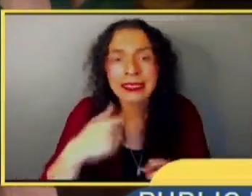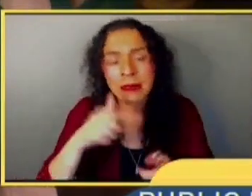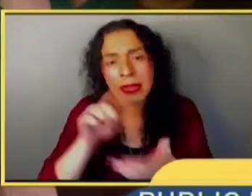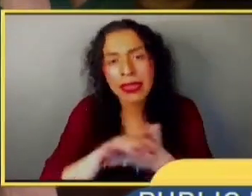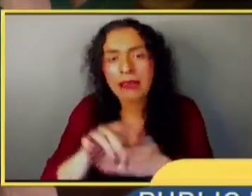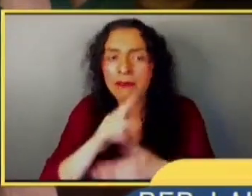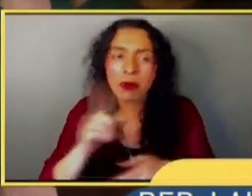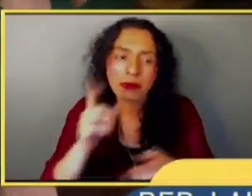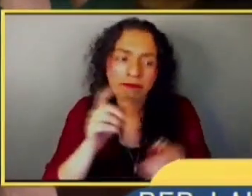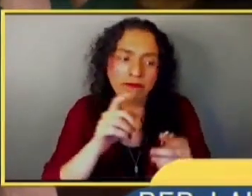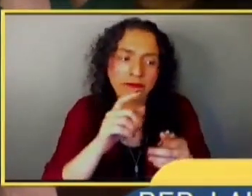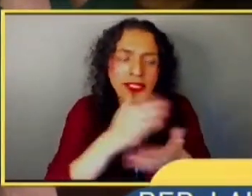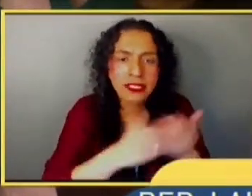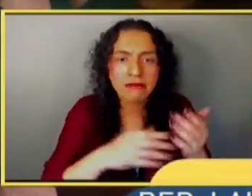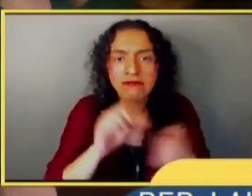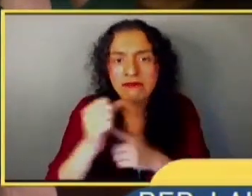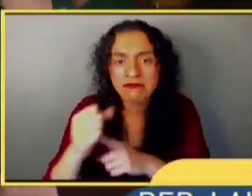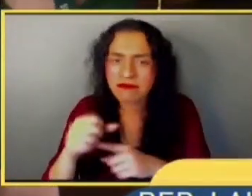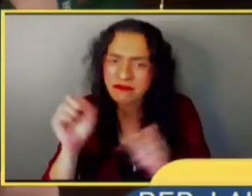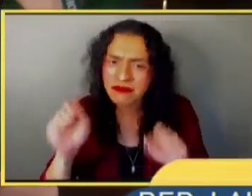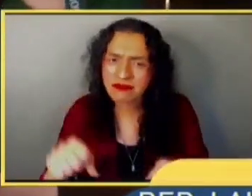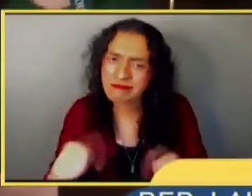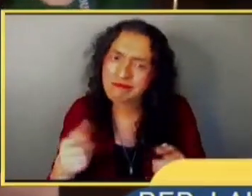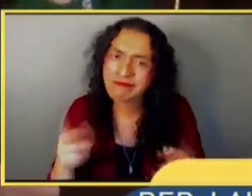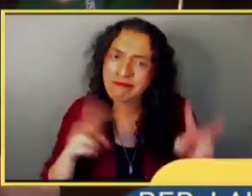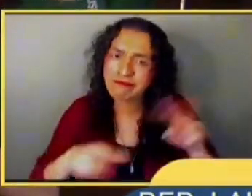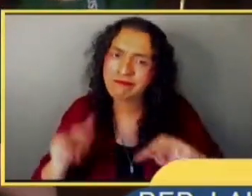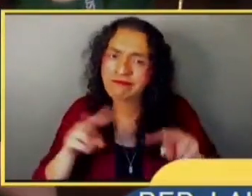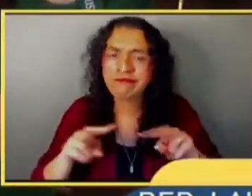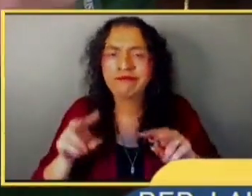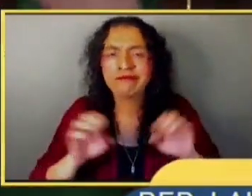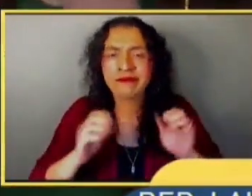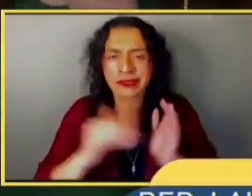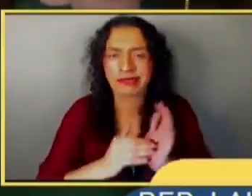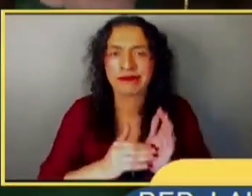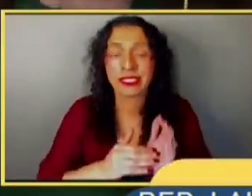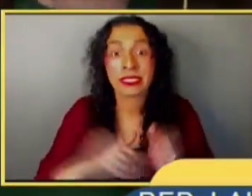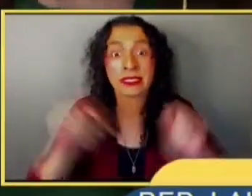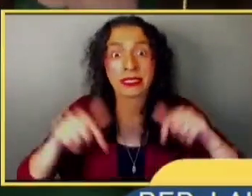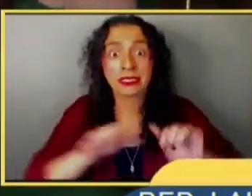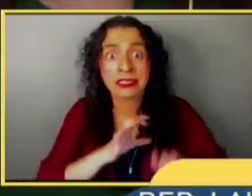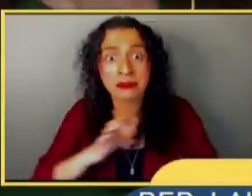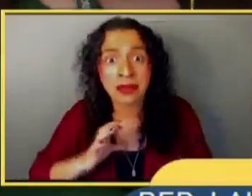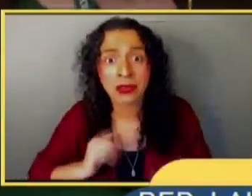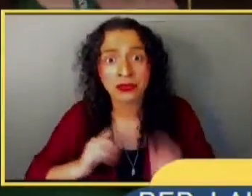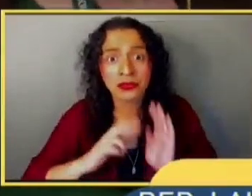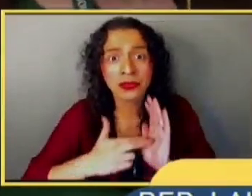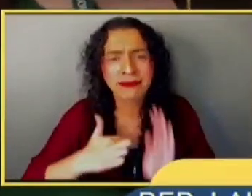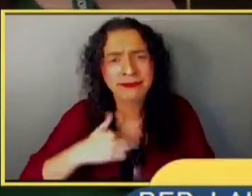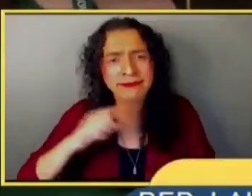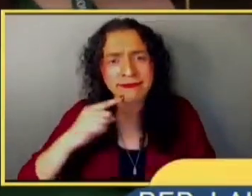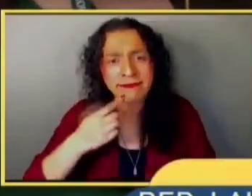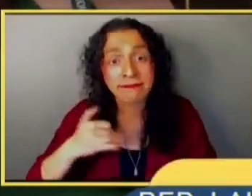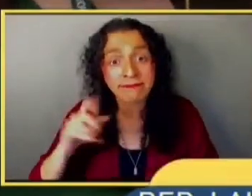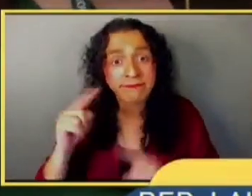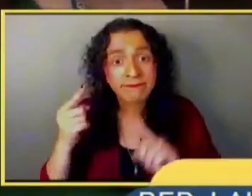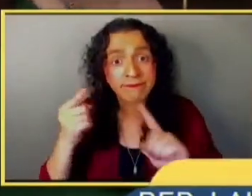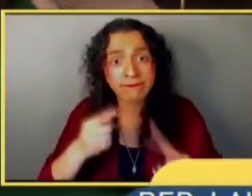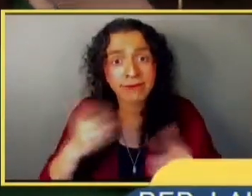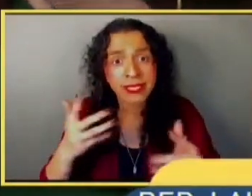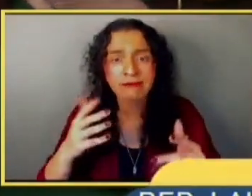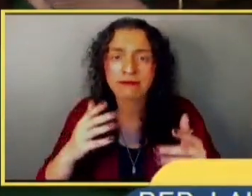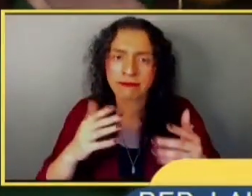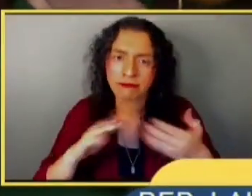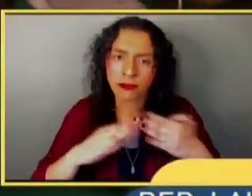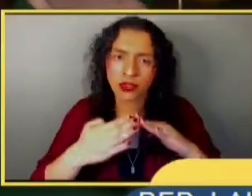cases. I take my job on this committee very seriously, and as our name suggests, our primary objective is community safety. So I'll preface